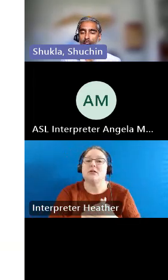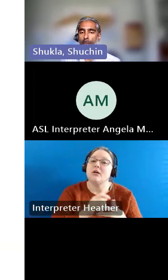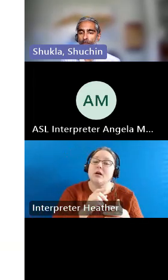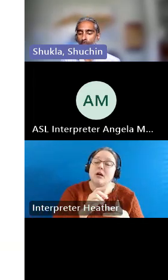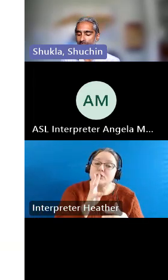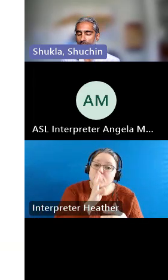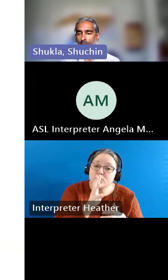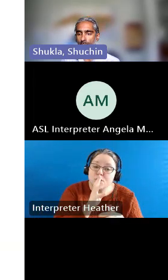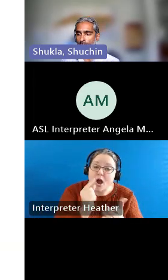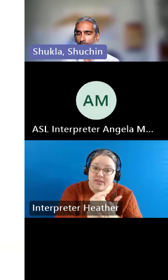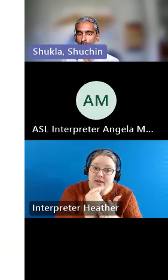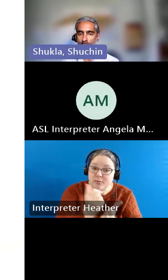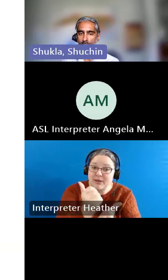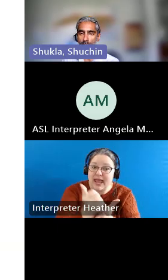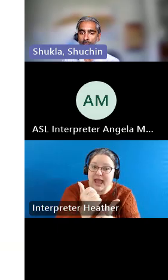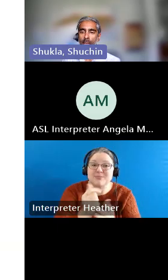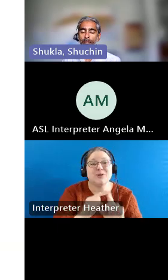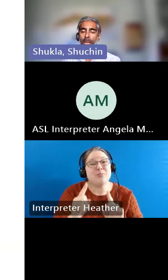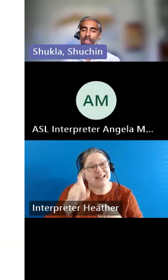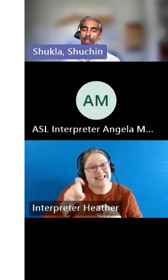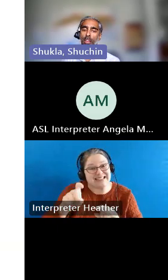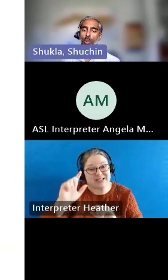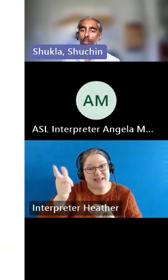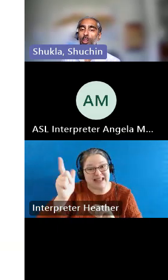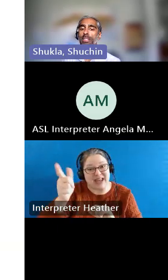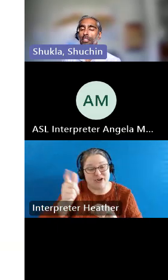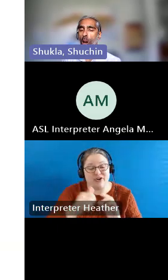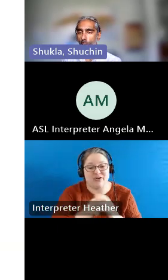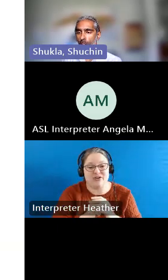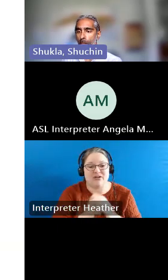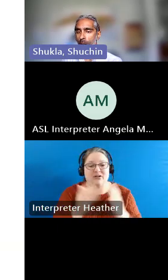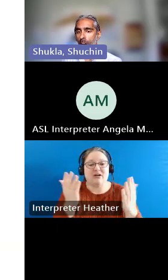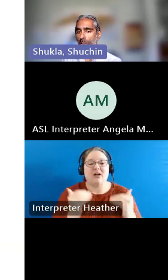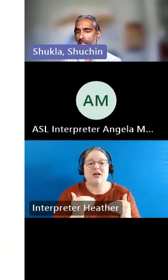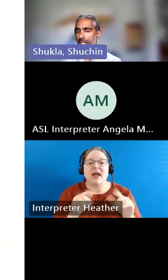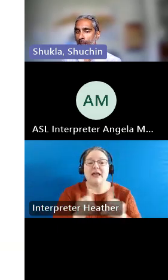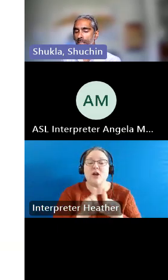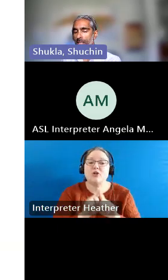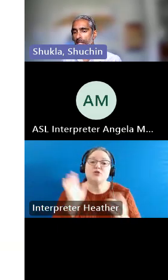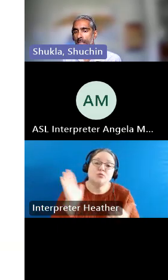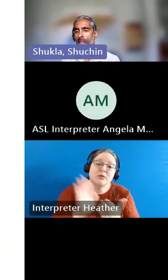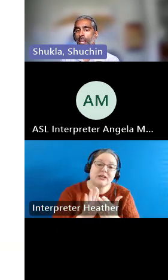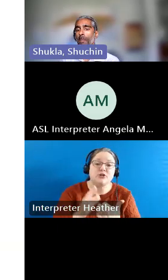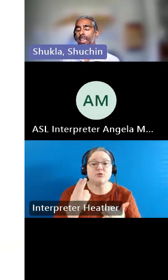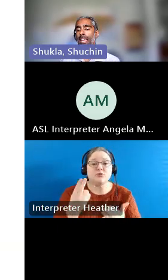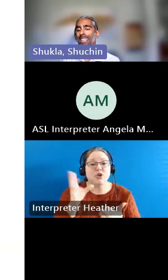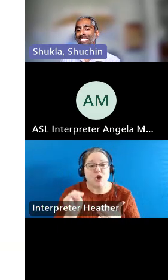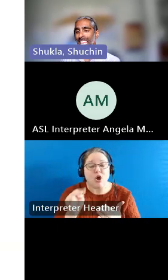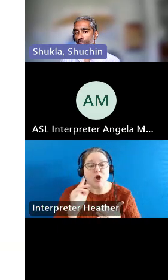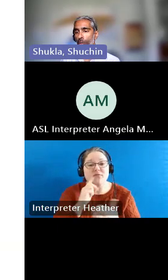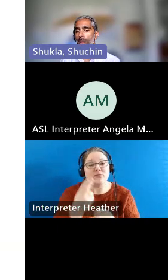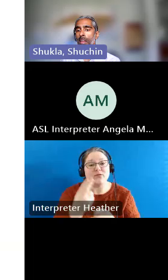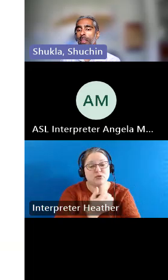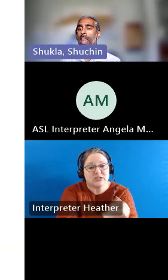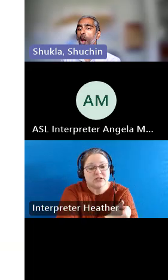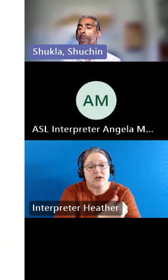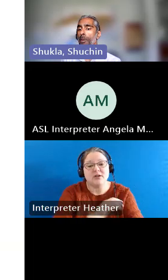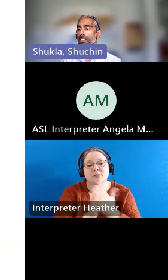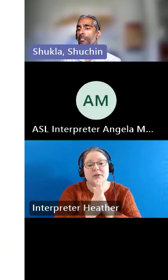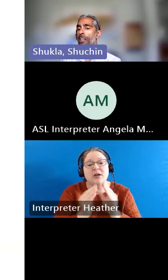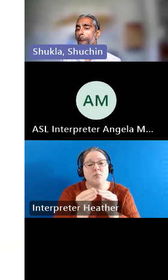talked about, but that's a little later down the line. And then reducing the harm of using substances, making it